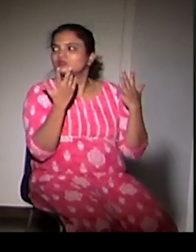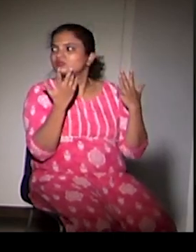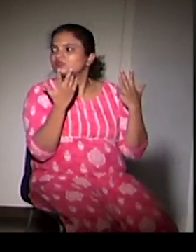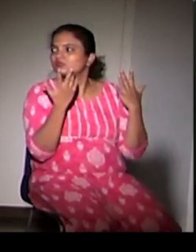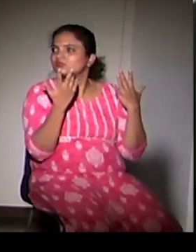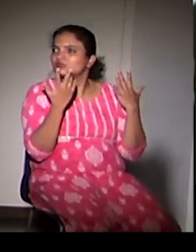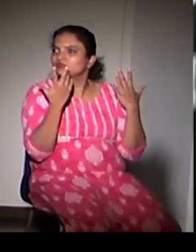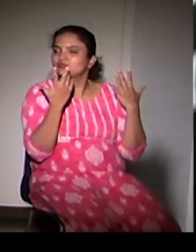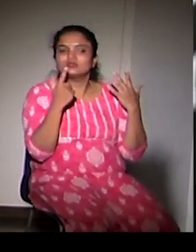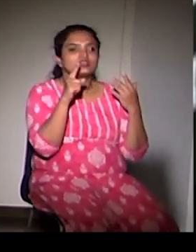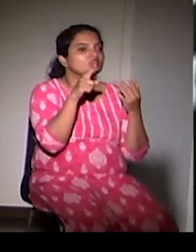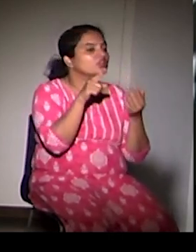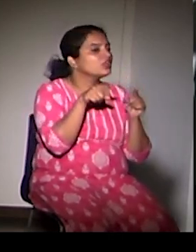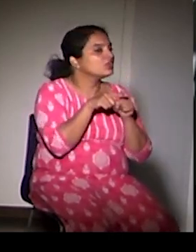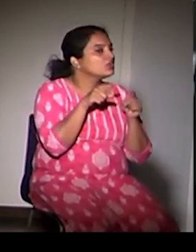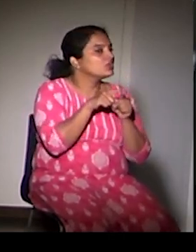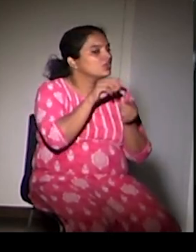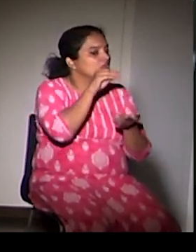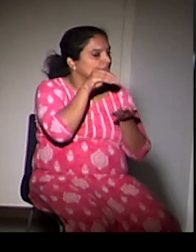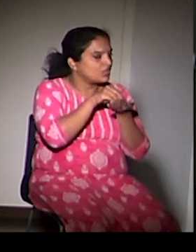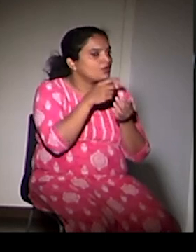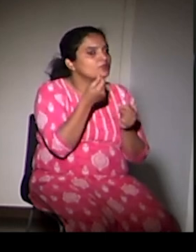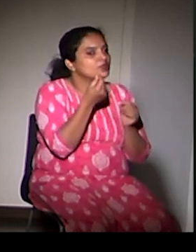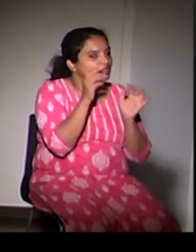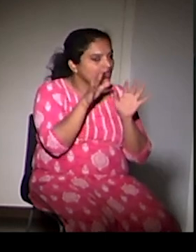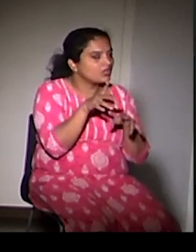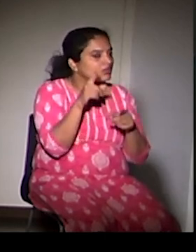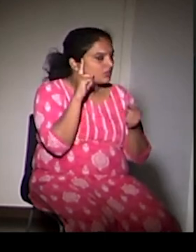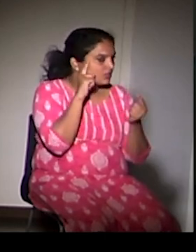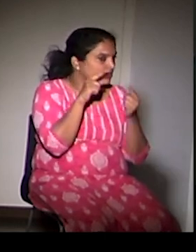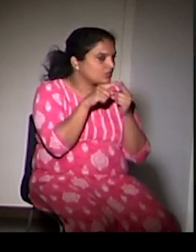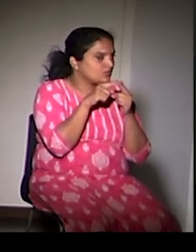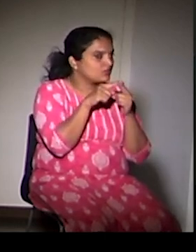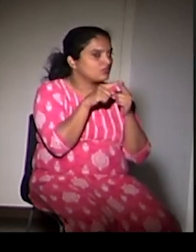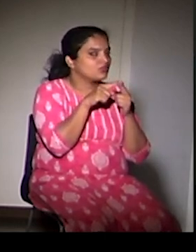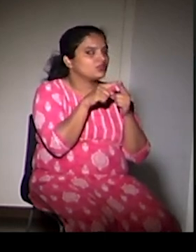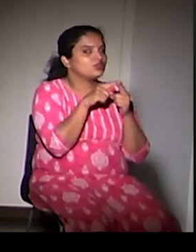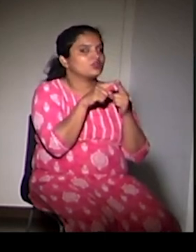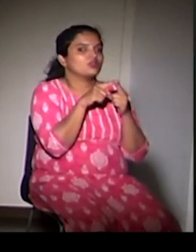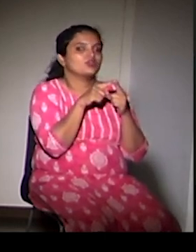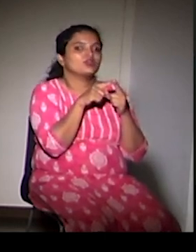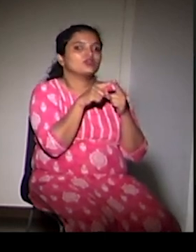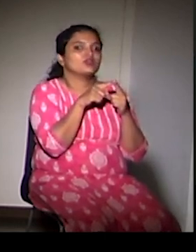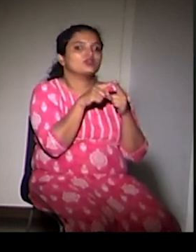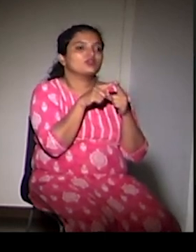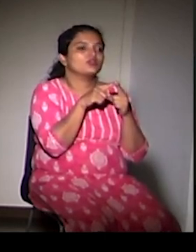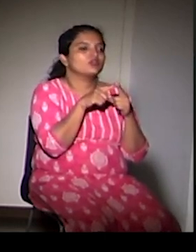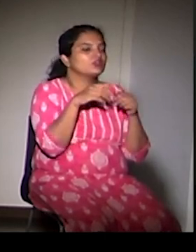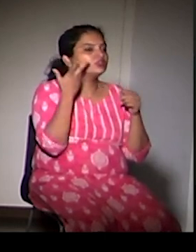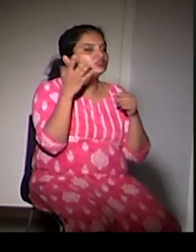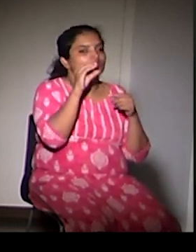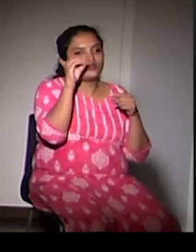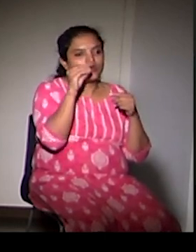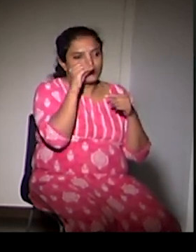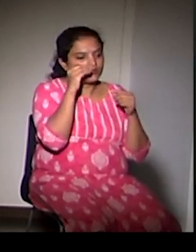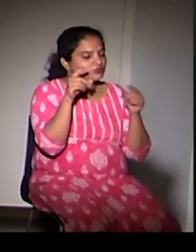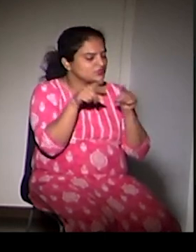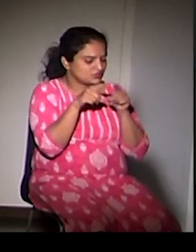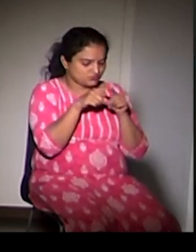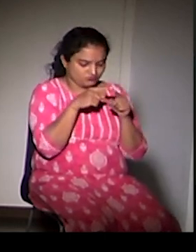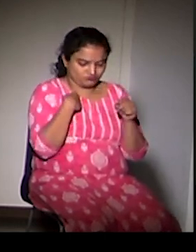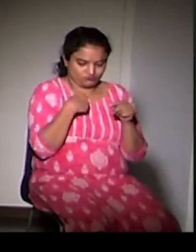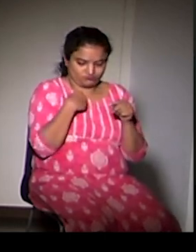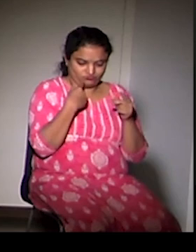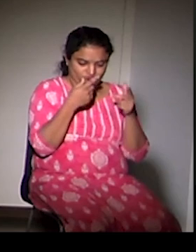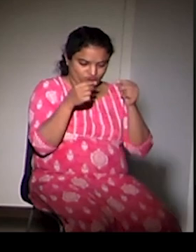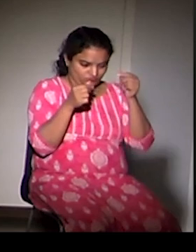obviously, in the Western context, we see them as a sort of practical object. But I think in